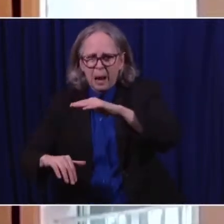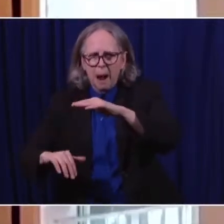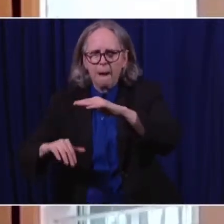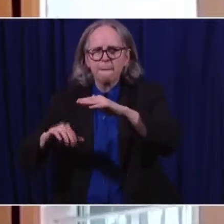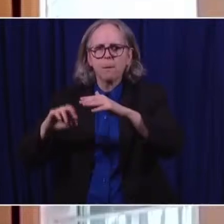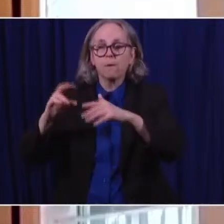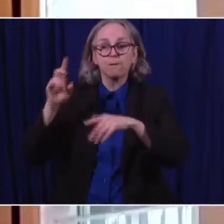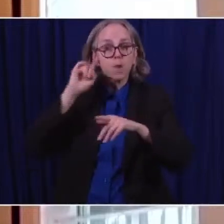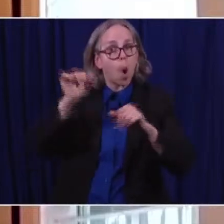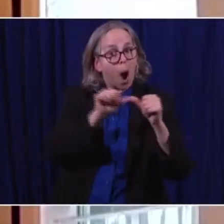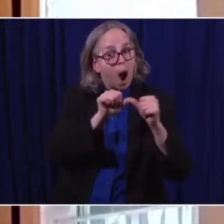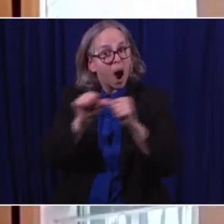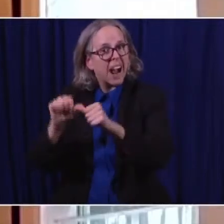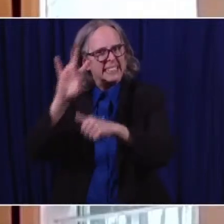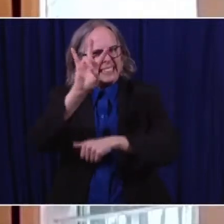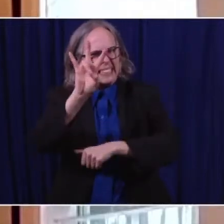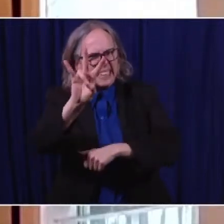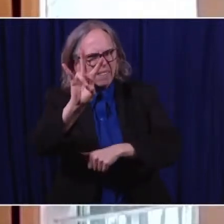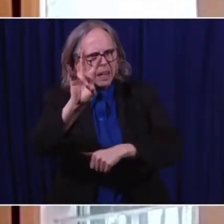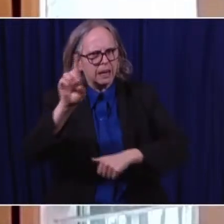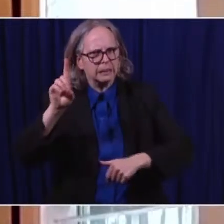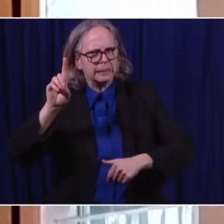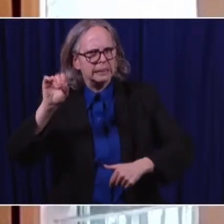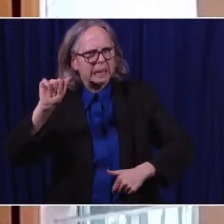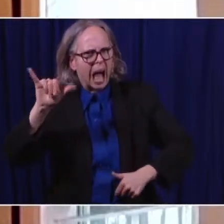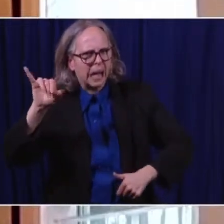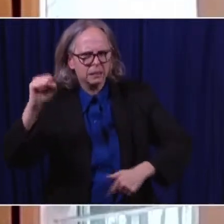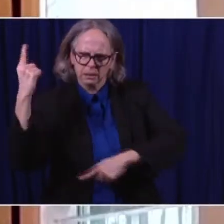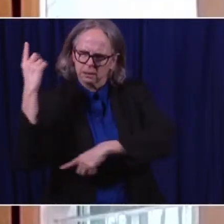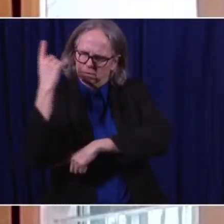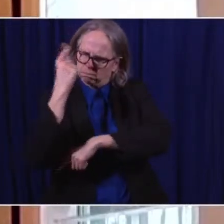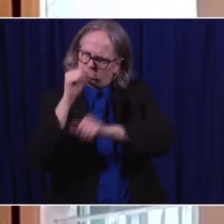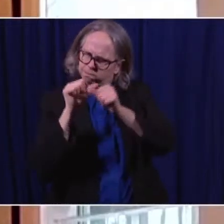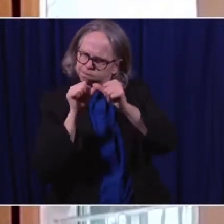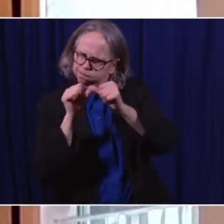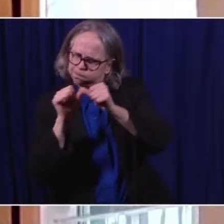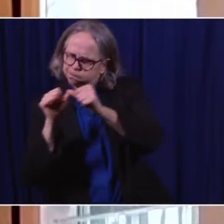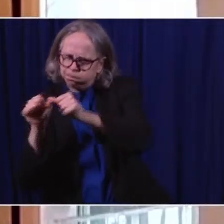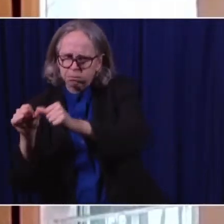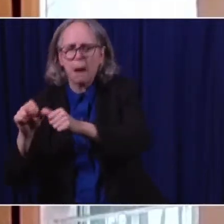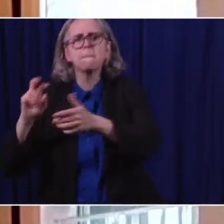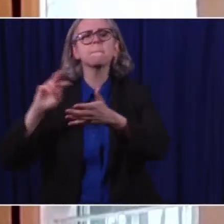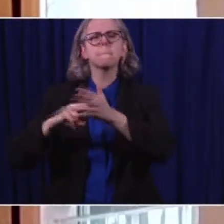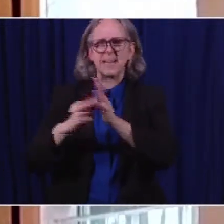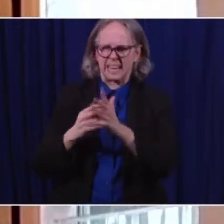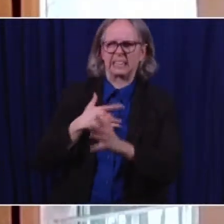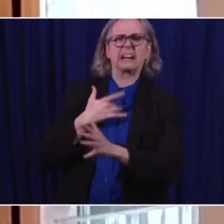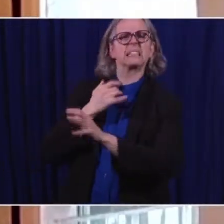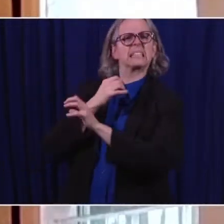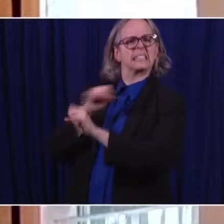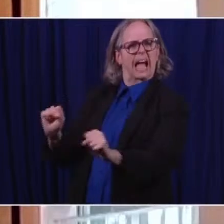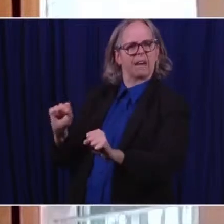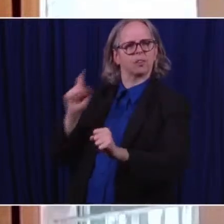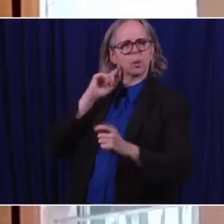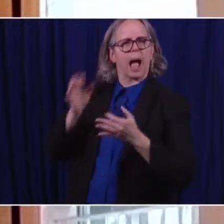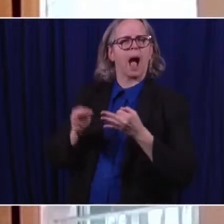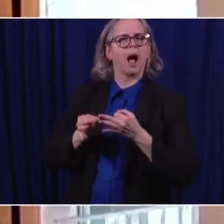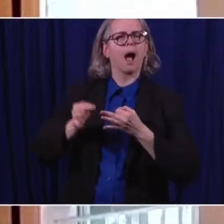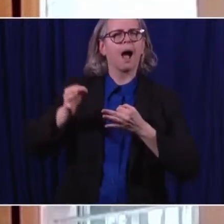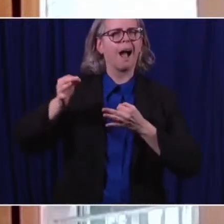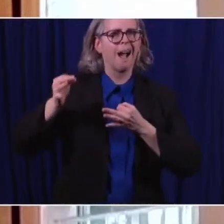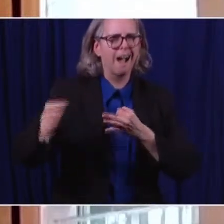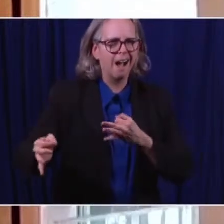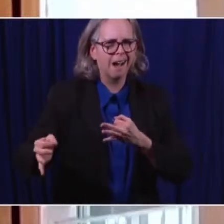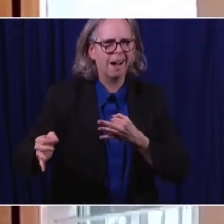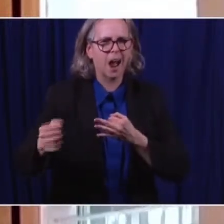done now for several days, we believe we can safely shorten our curfew for the following